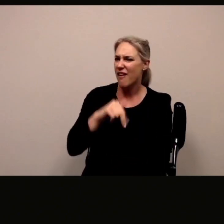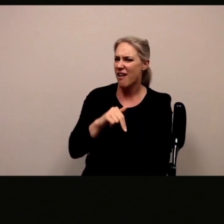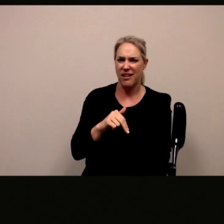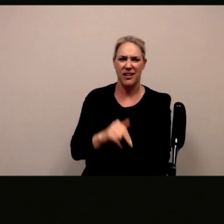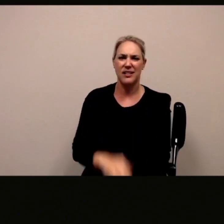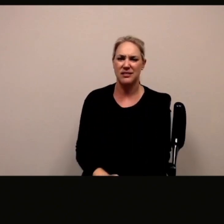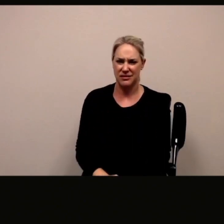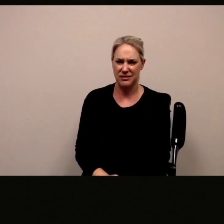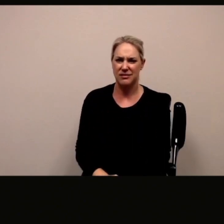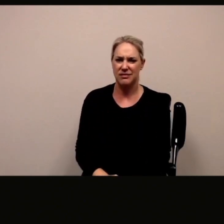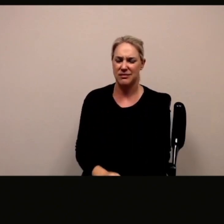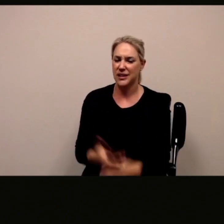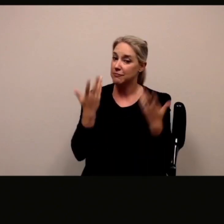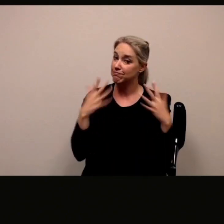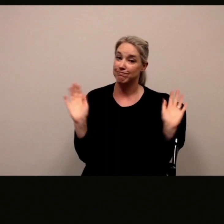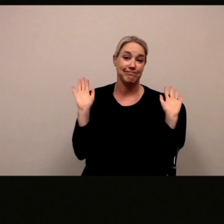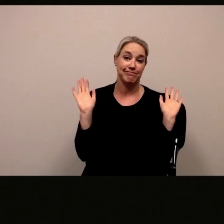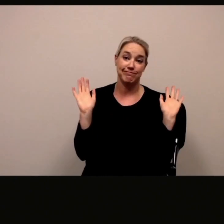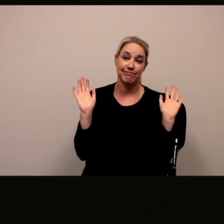And that's it.